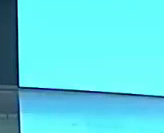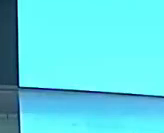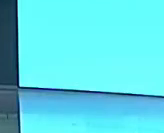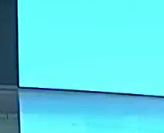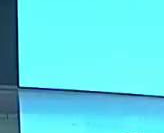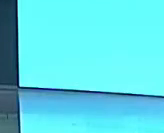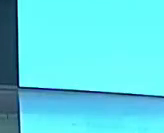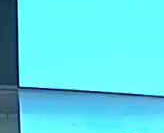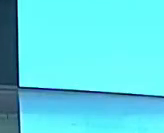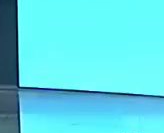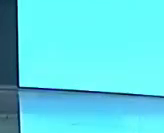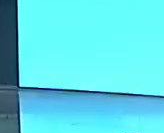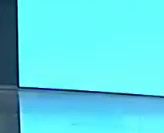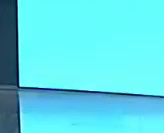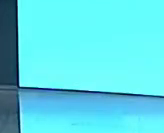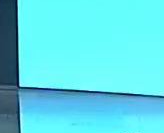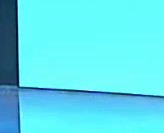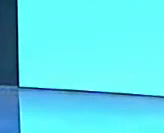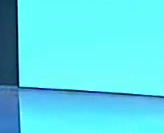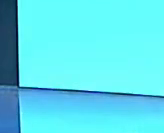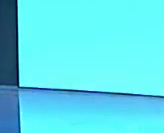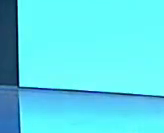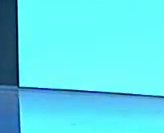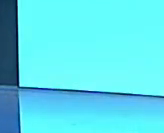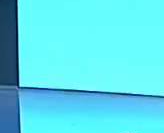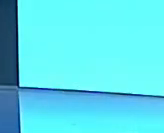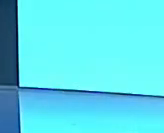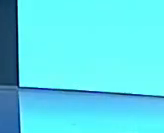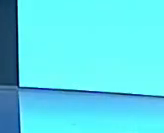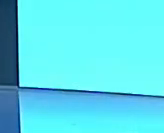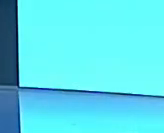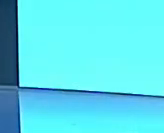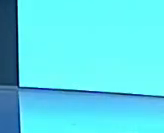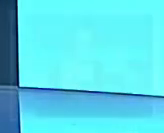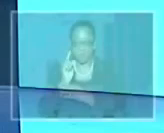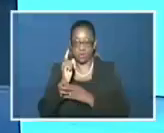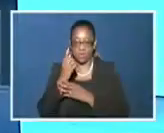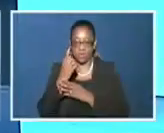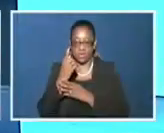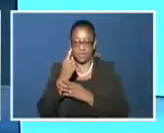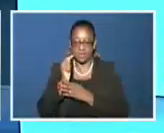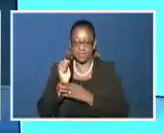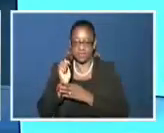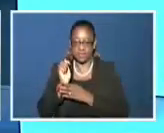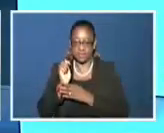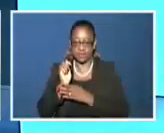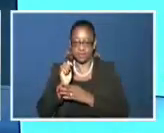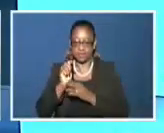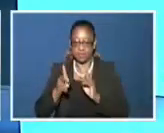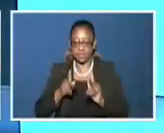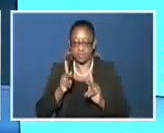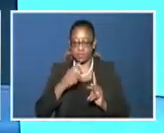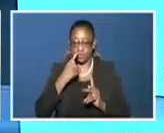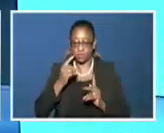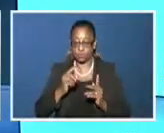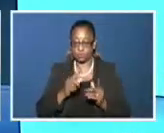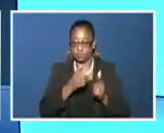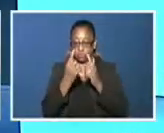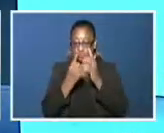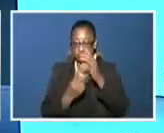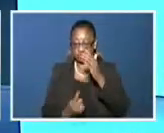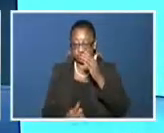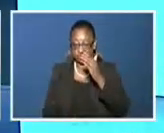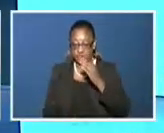Topping news, a search for a better life turned deadly for 17 Haitian migrants who drowned on a capsized vessel 7 miles off